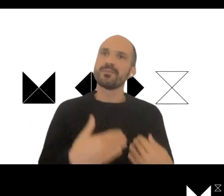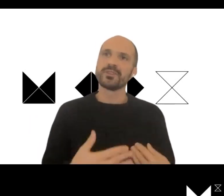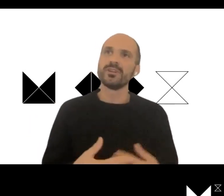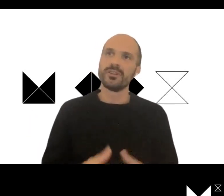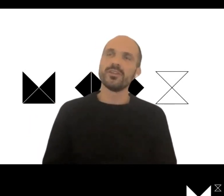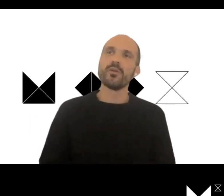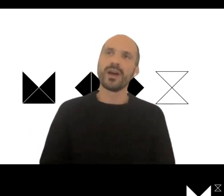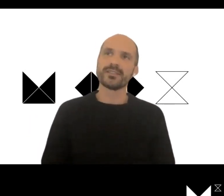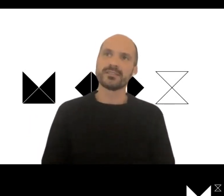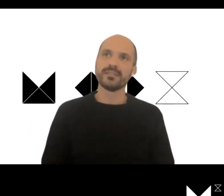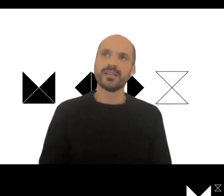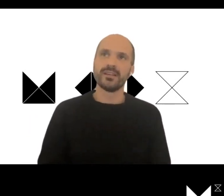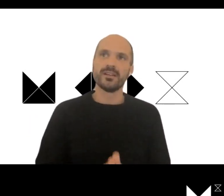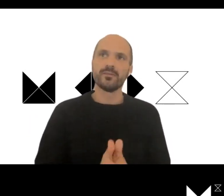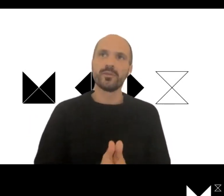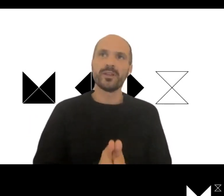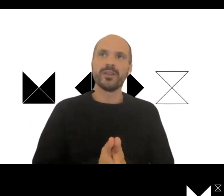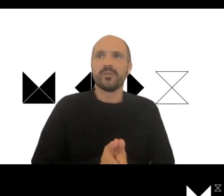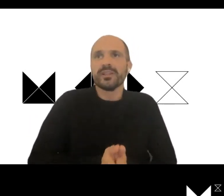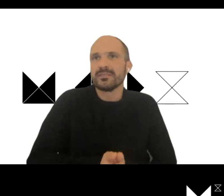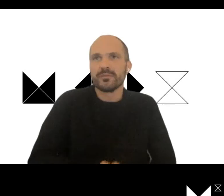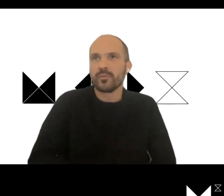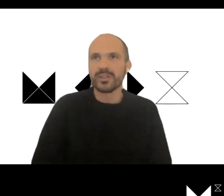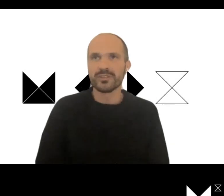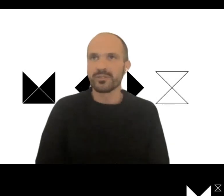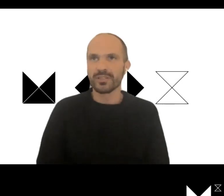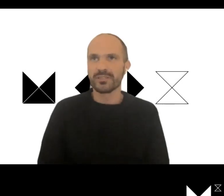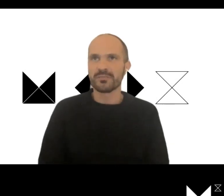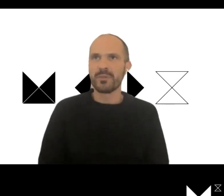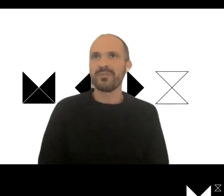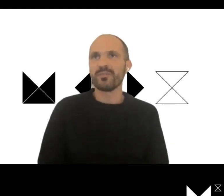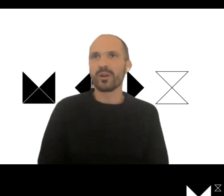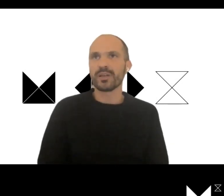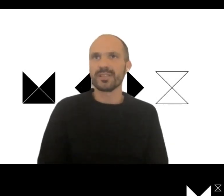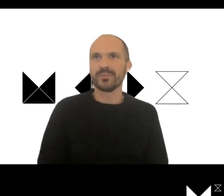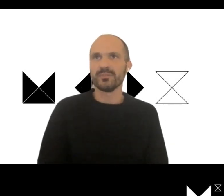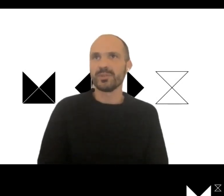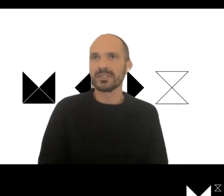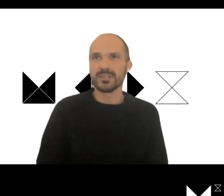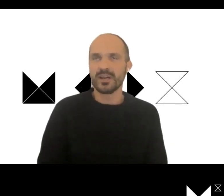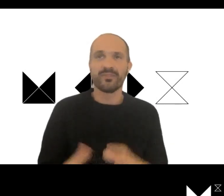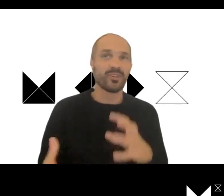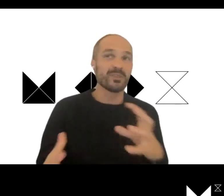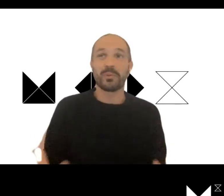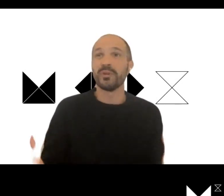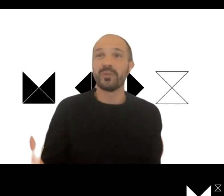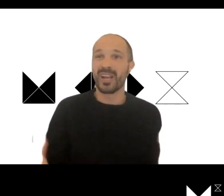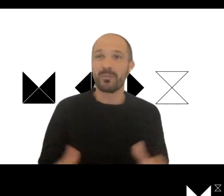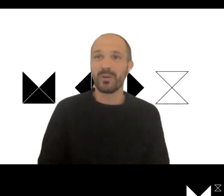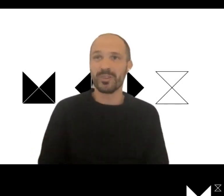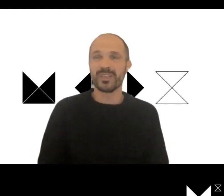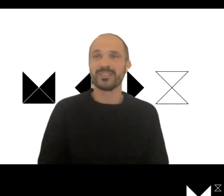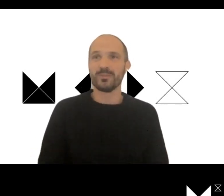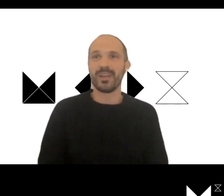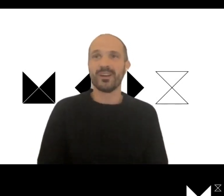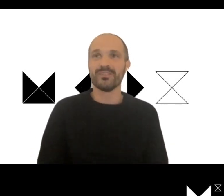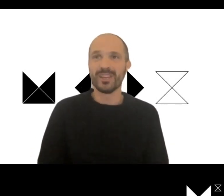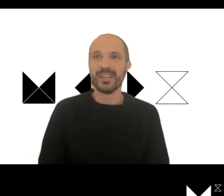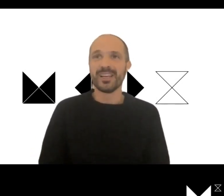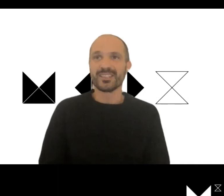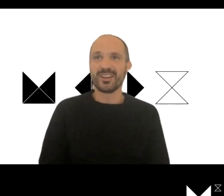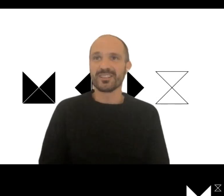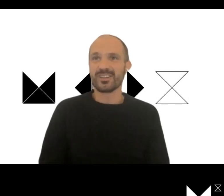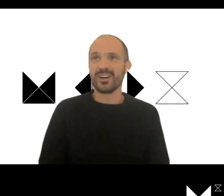a big obstacle in the U.S. In the U.S., wood construction is maybe even more accepted because unfortunately people don't care about what things are made